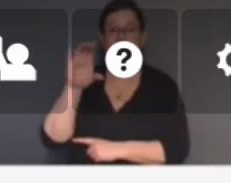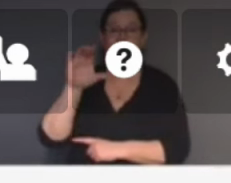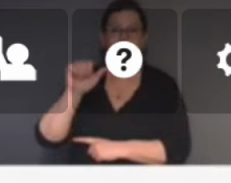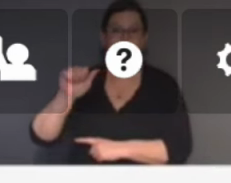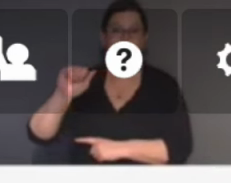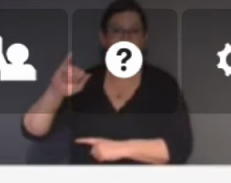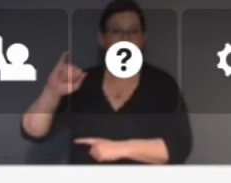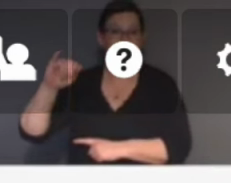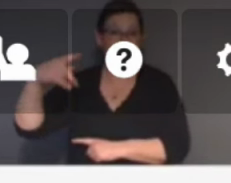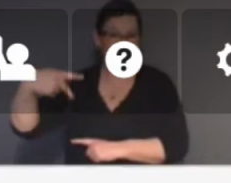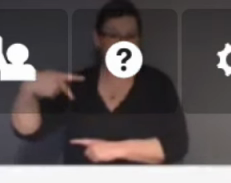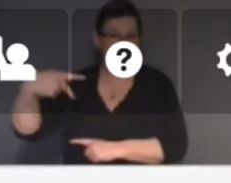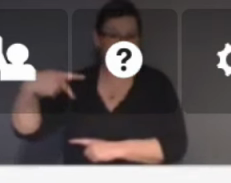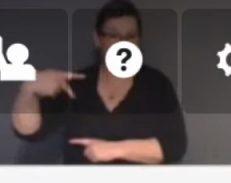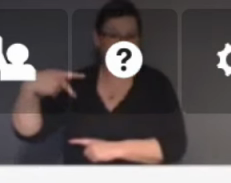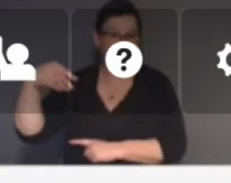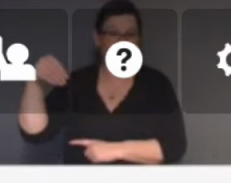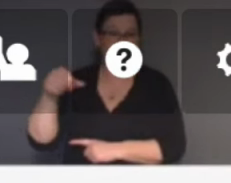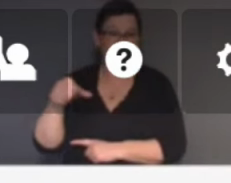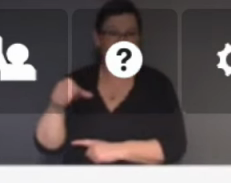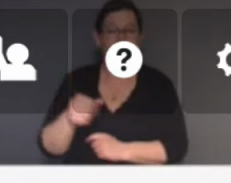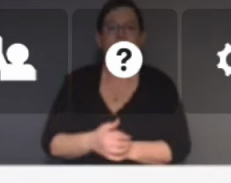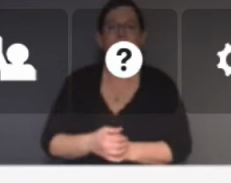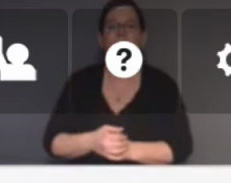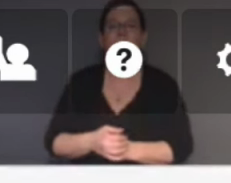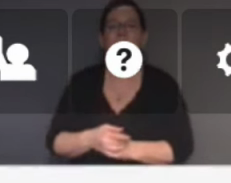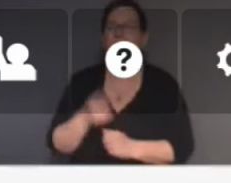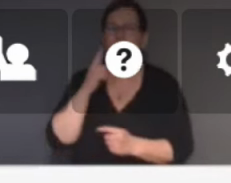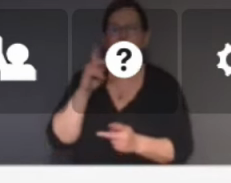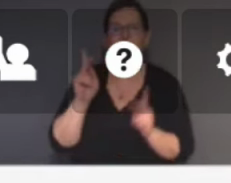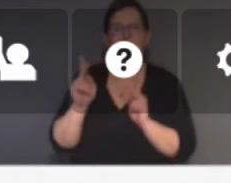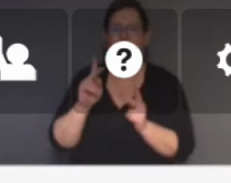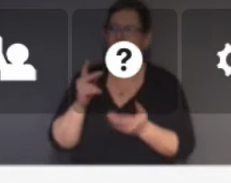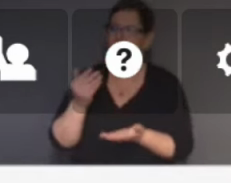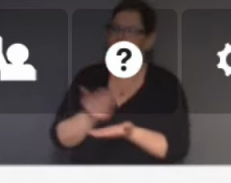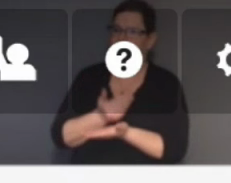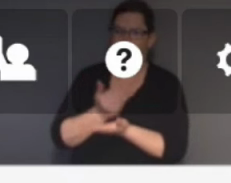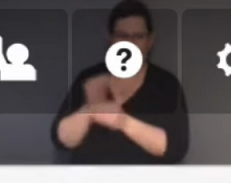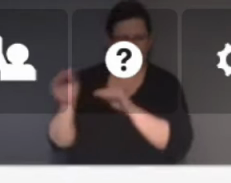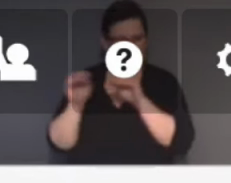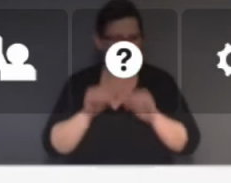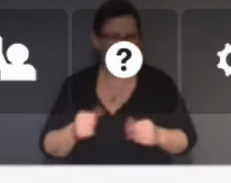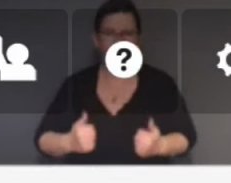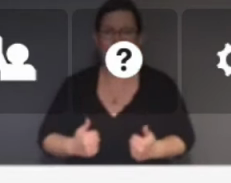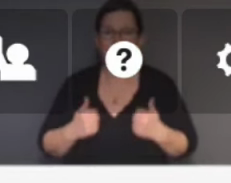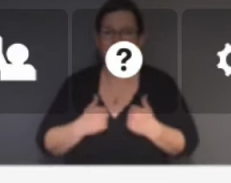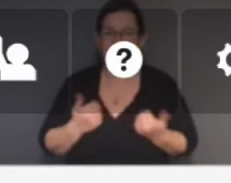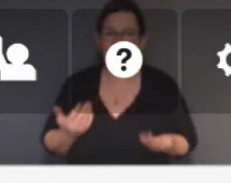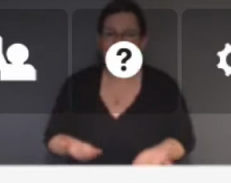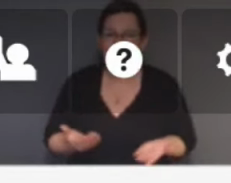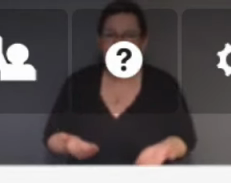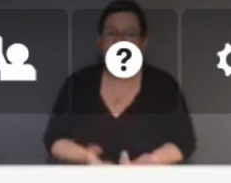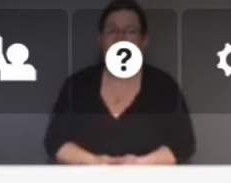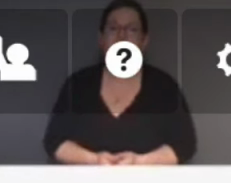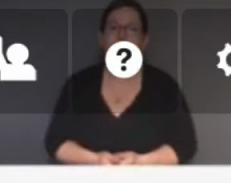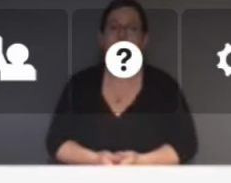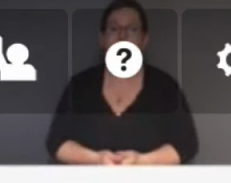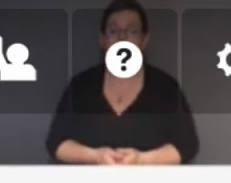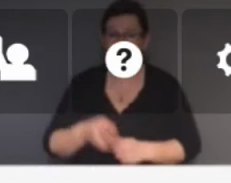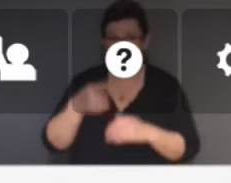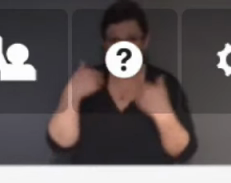If you have children under 18 years of age, applying for the CCB will automatically determine your